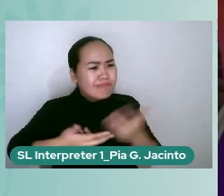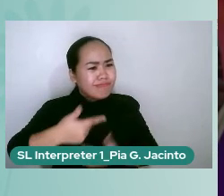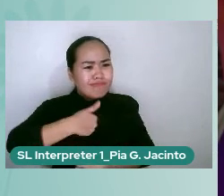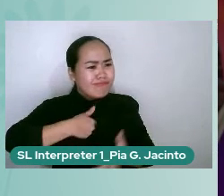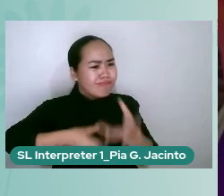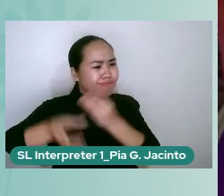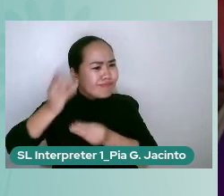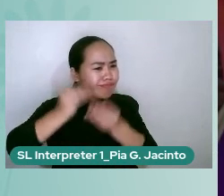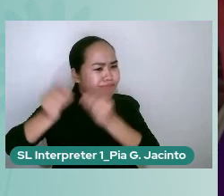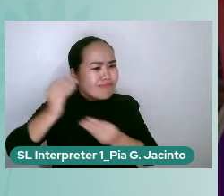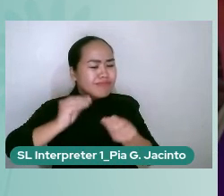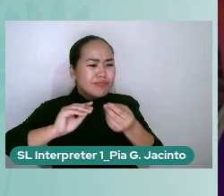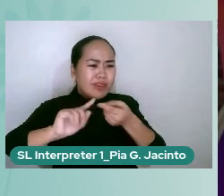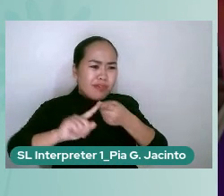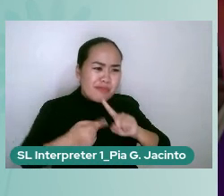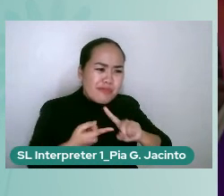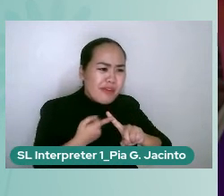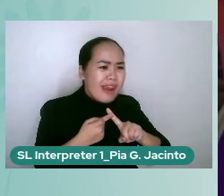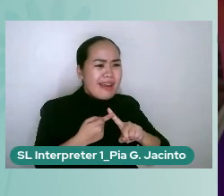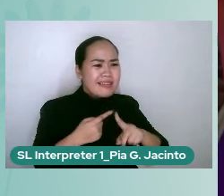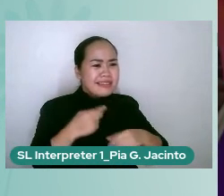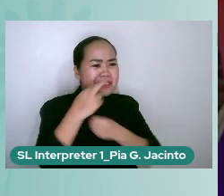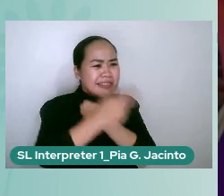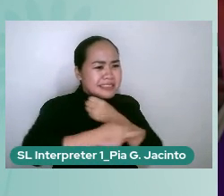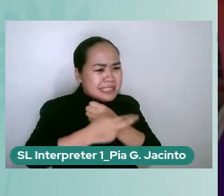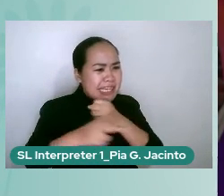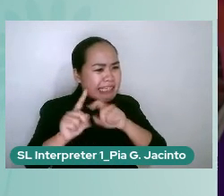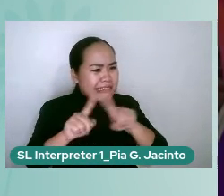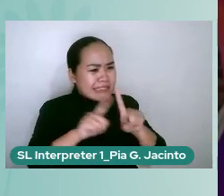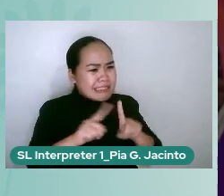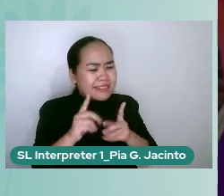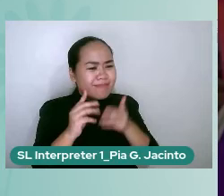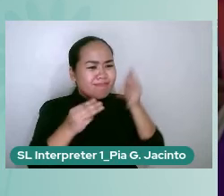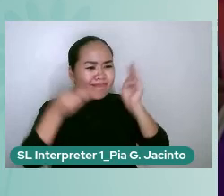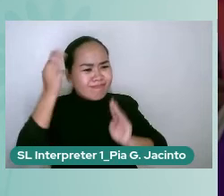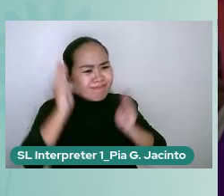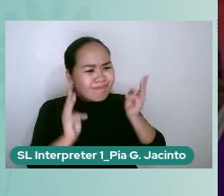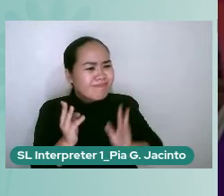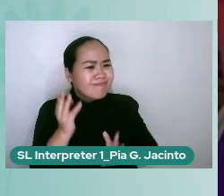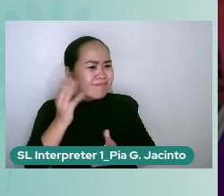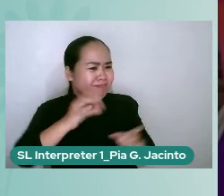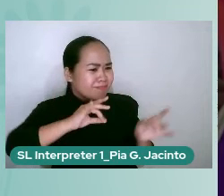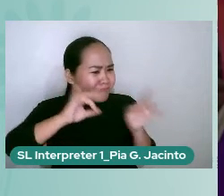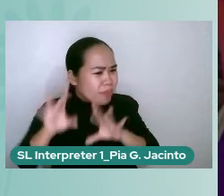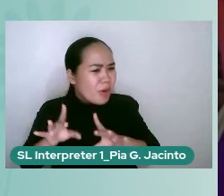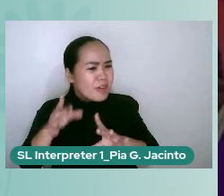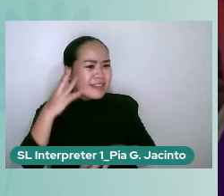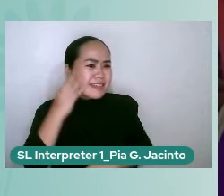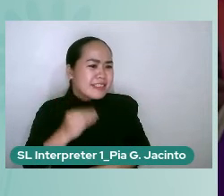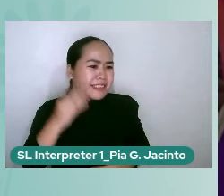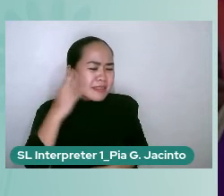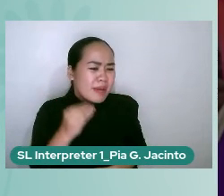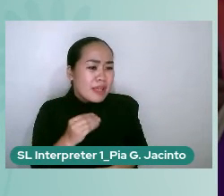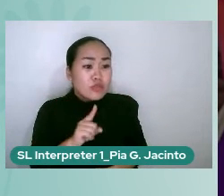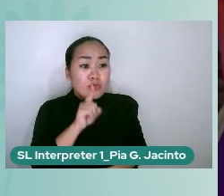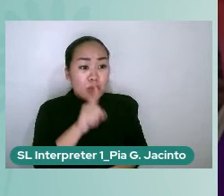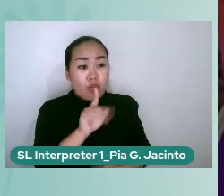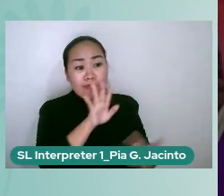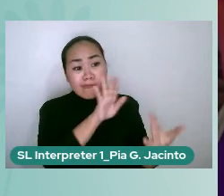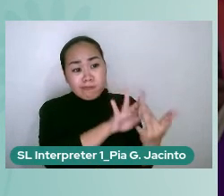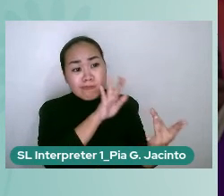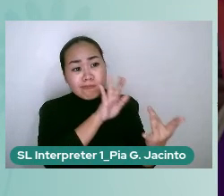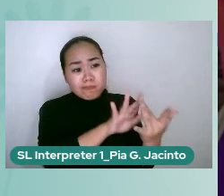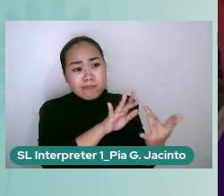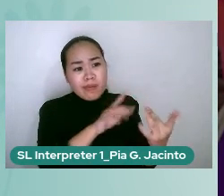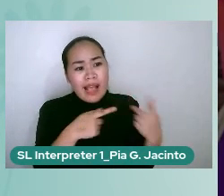our friends in the region, particularly from the Australian experience. And I think when you talk about reaching